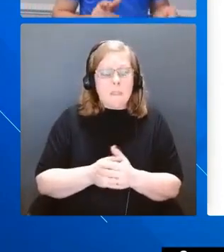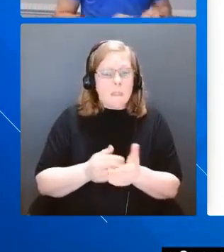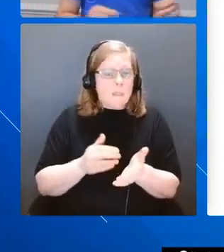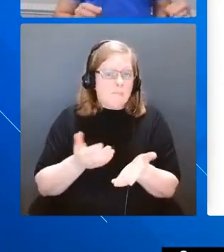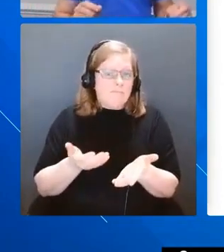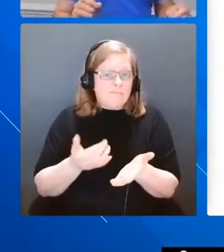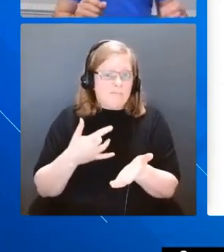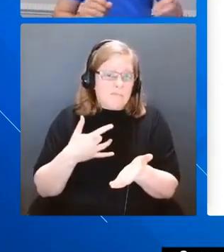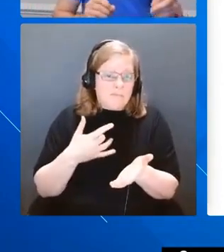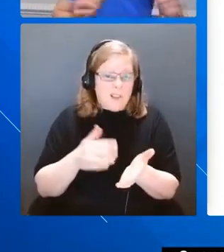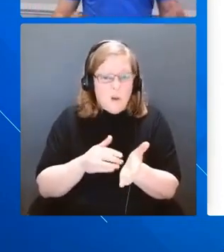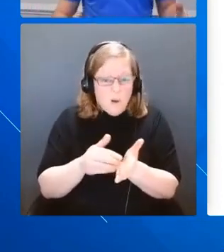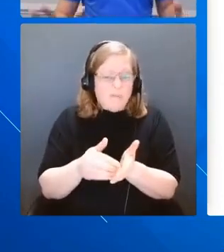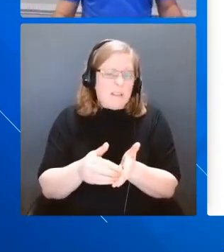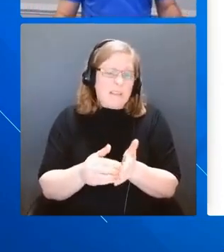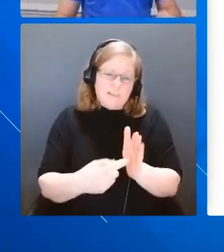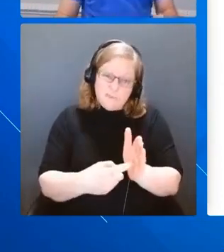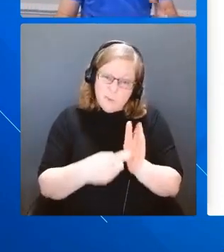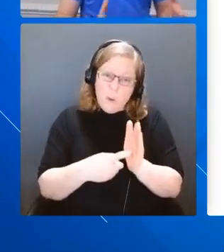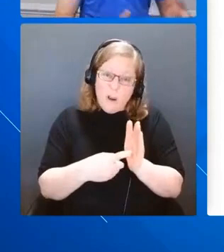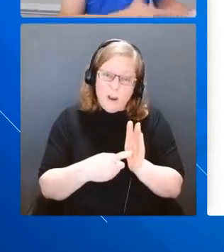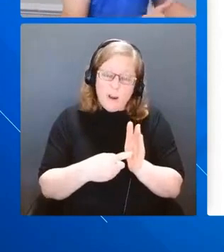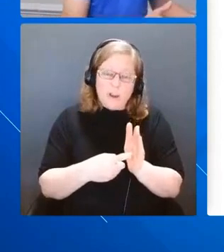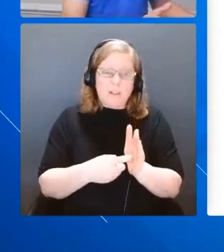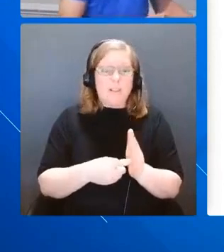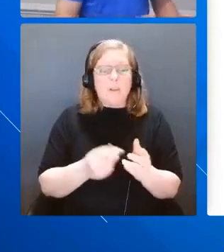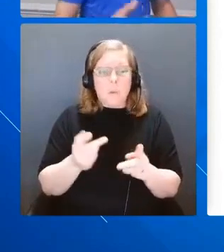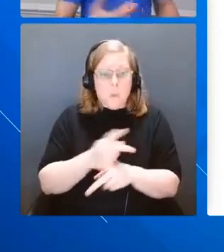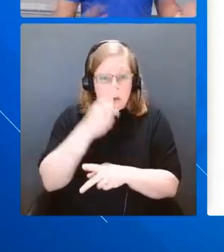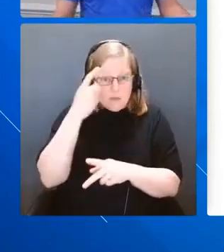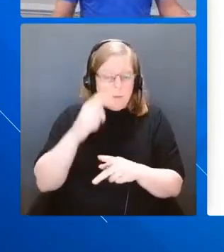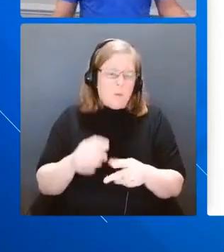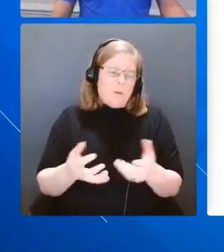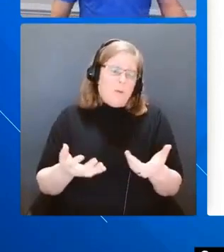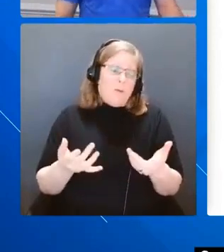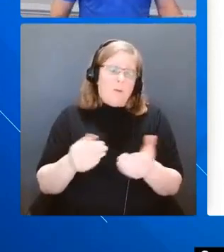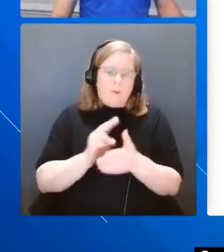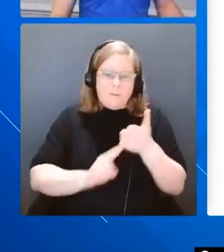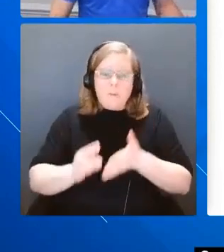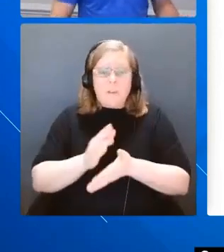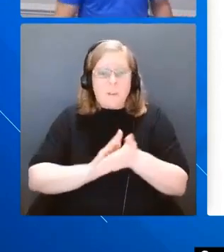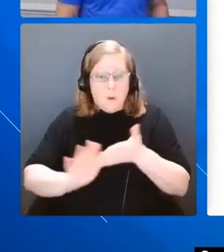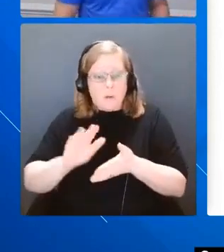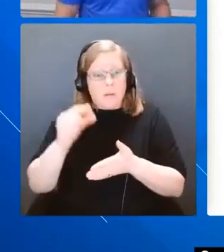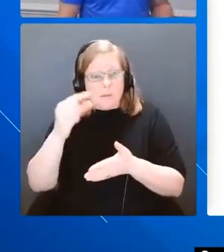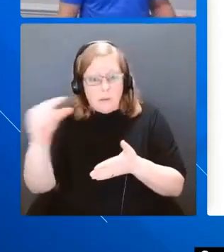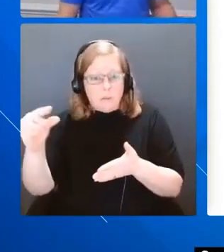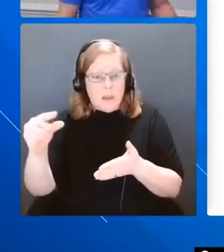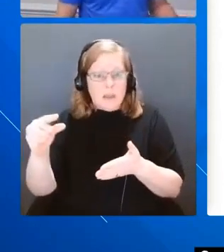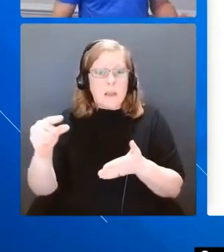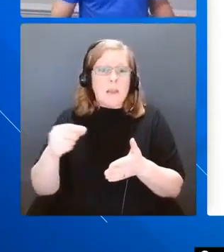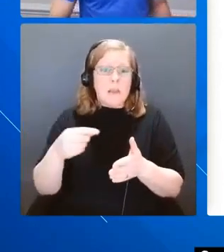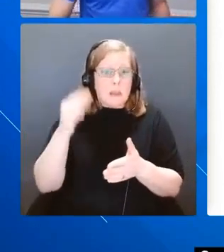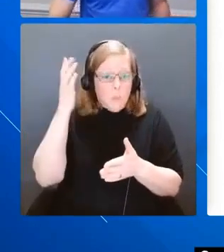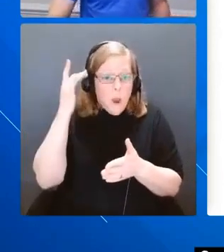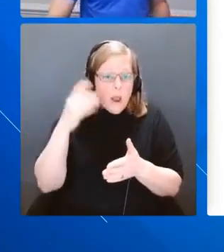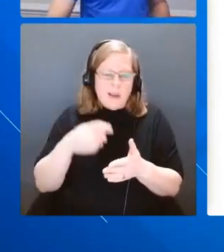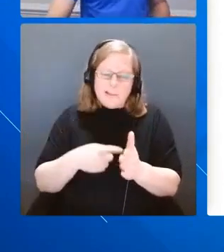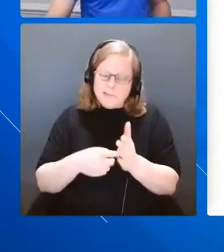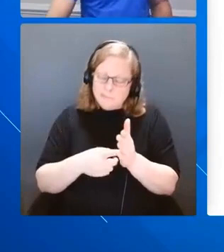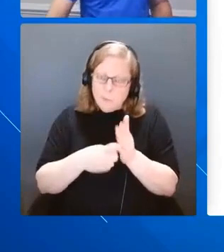There are laws that state if you use federal funds, you have to, among other things, be accessible, and you have to do that by